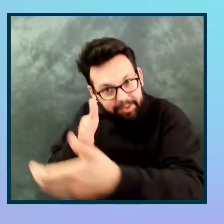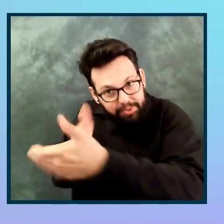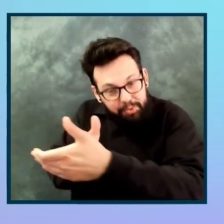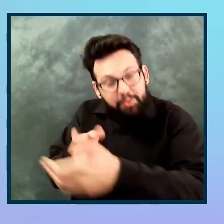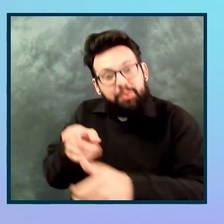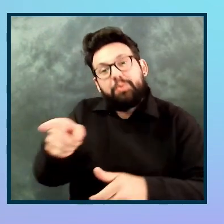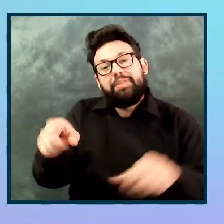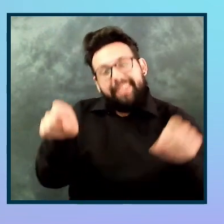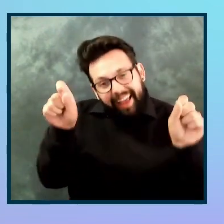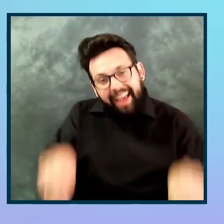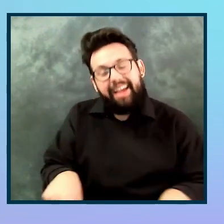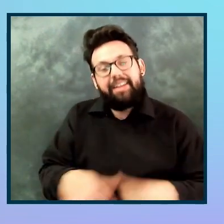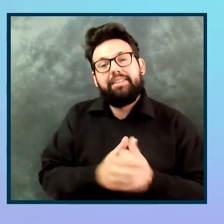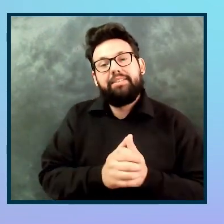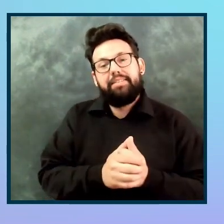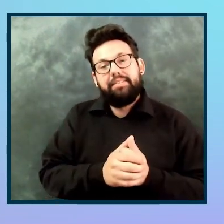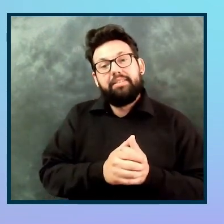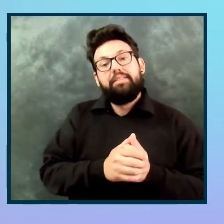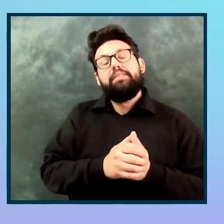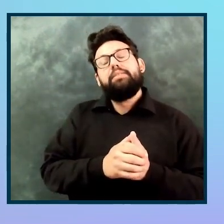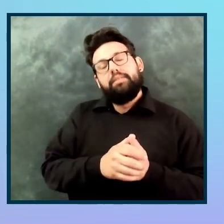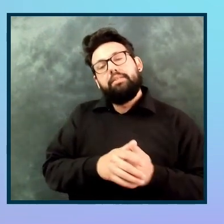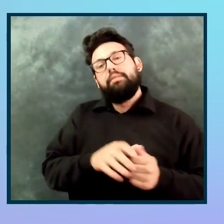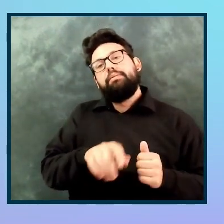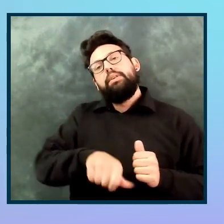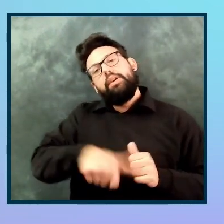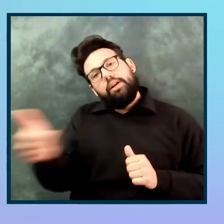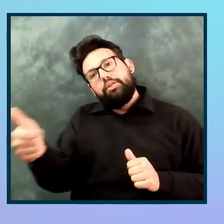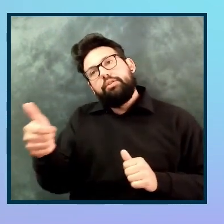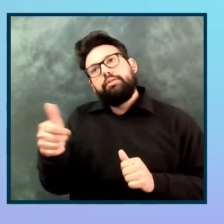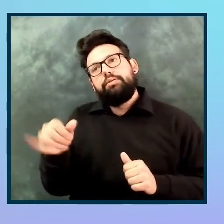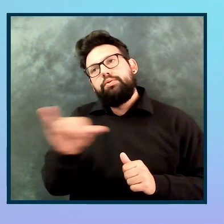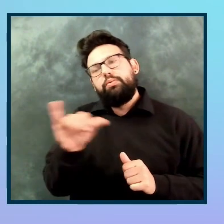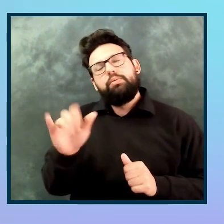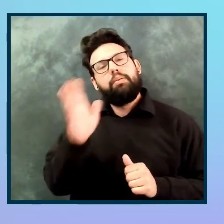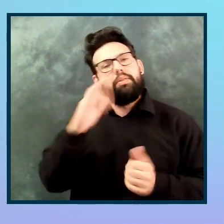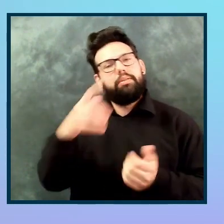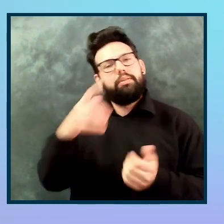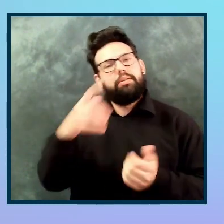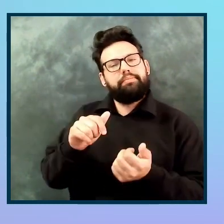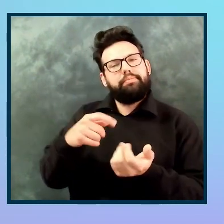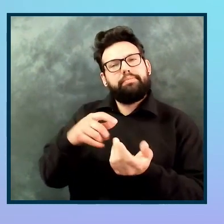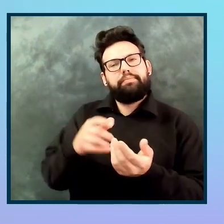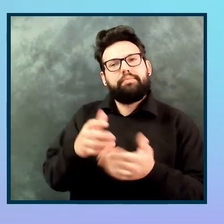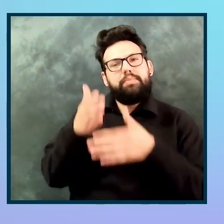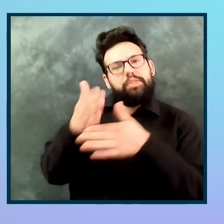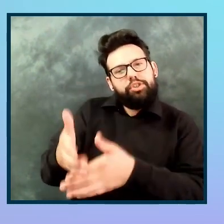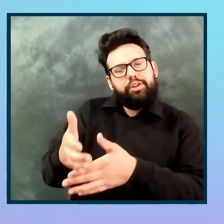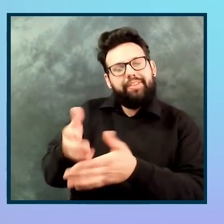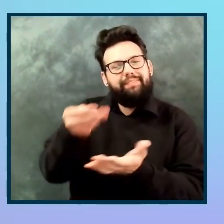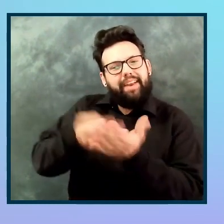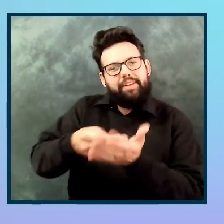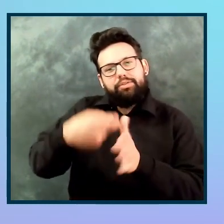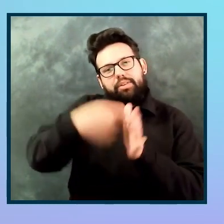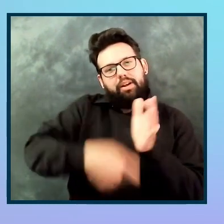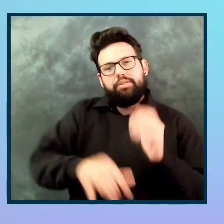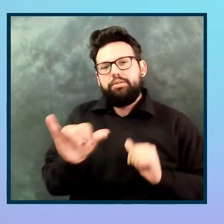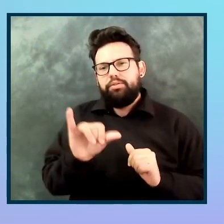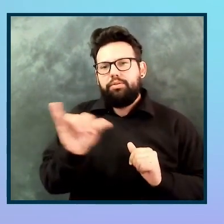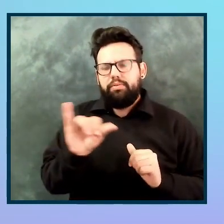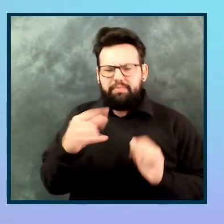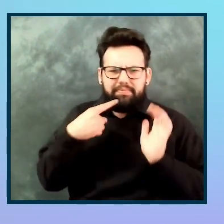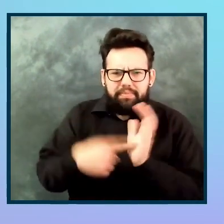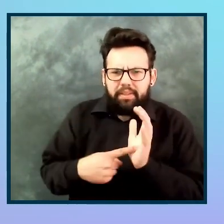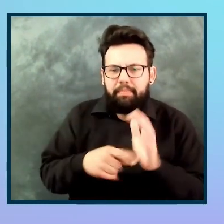for it. The other thing I'll do is we'll talk about the financial cost. So we know that accessibility is going to cost us